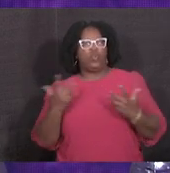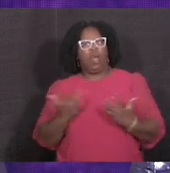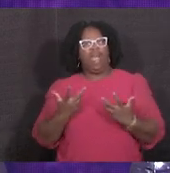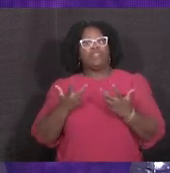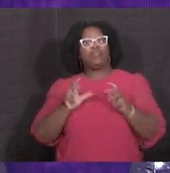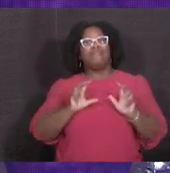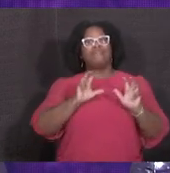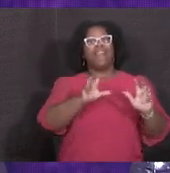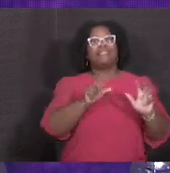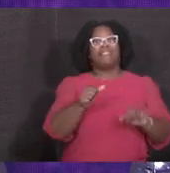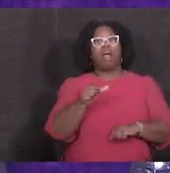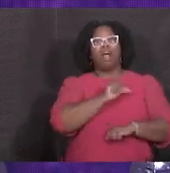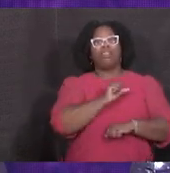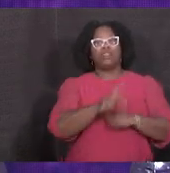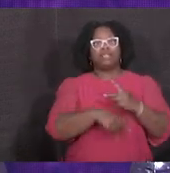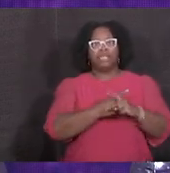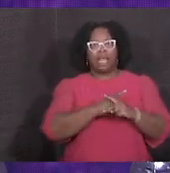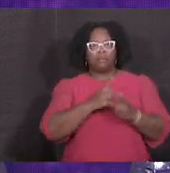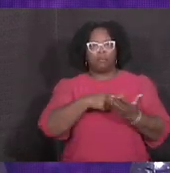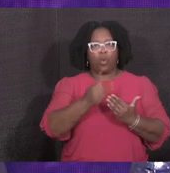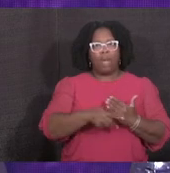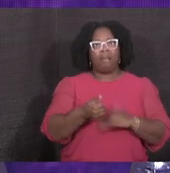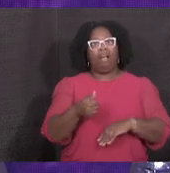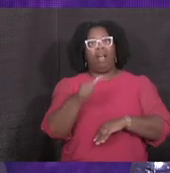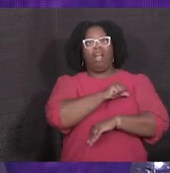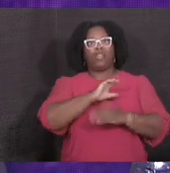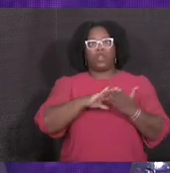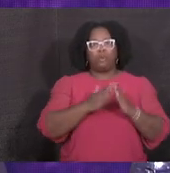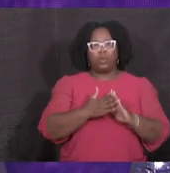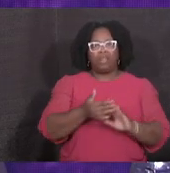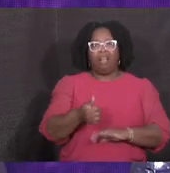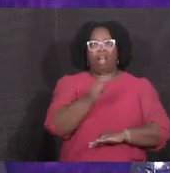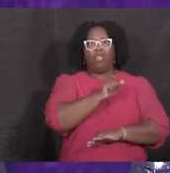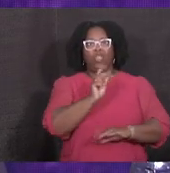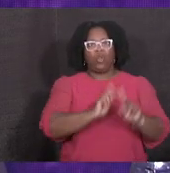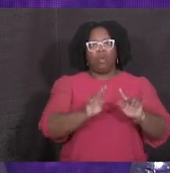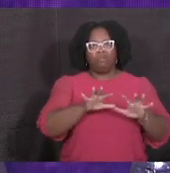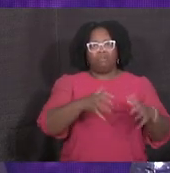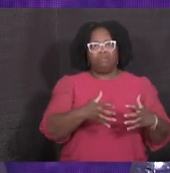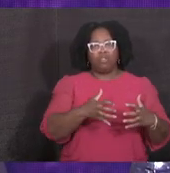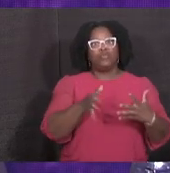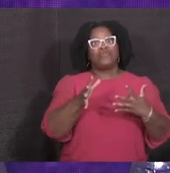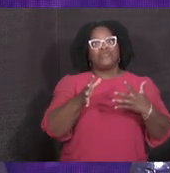other programs, other communities, other populations to fast track change across the industry?